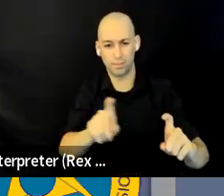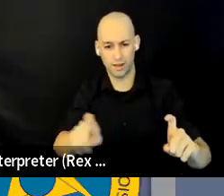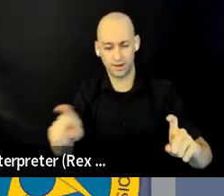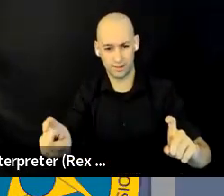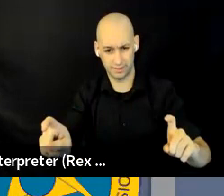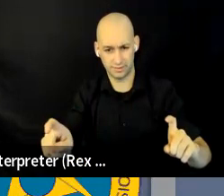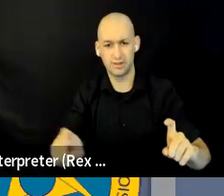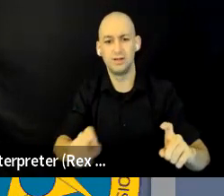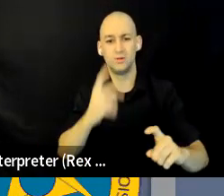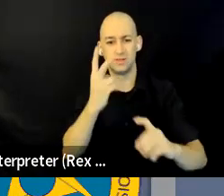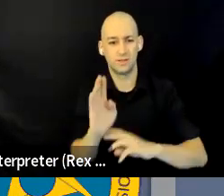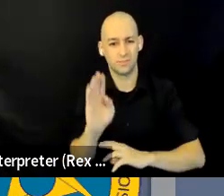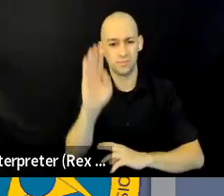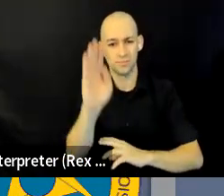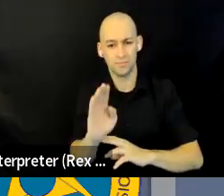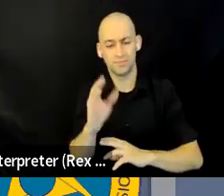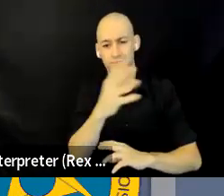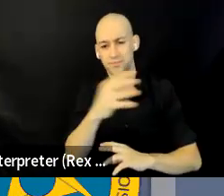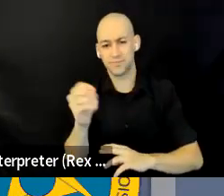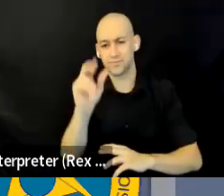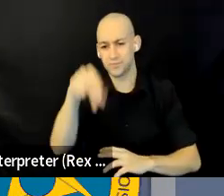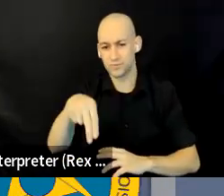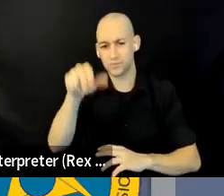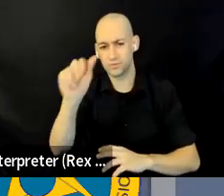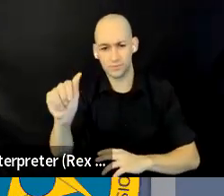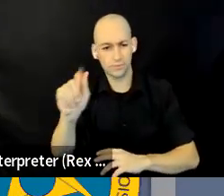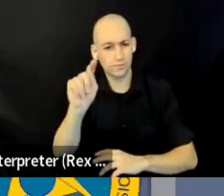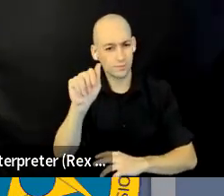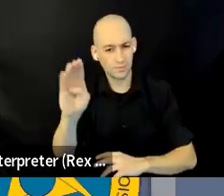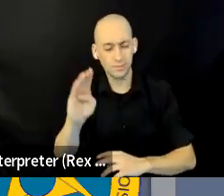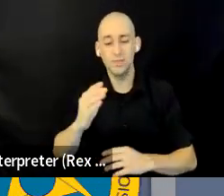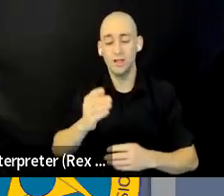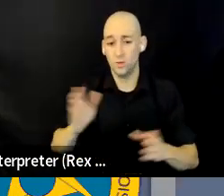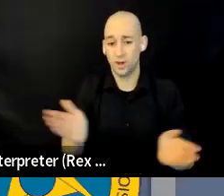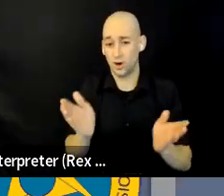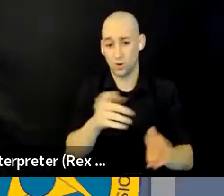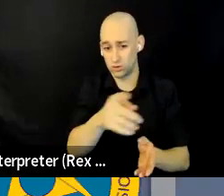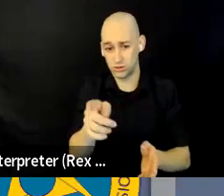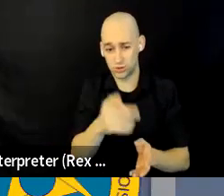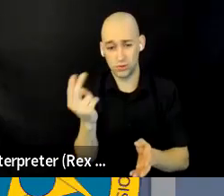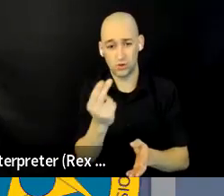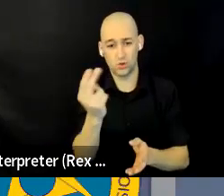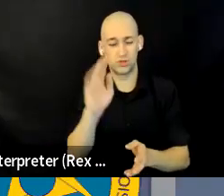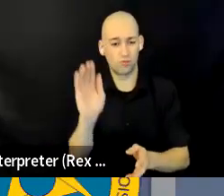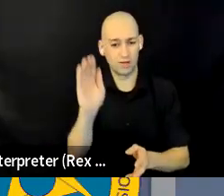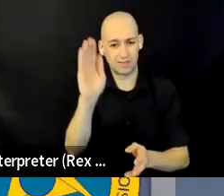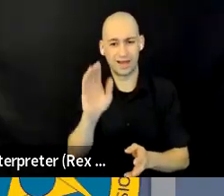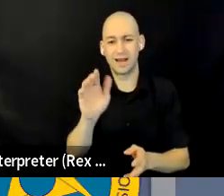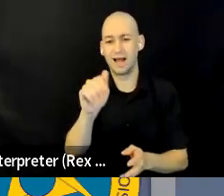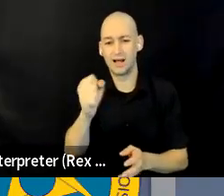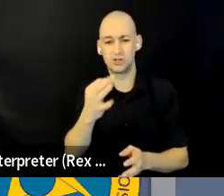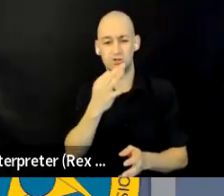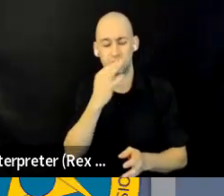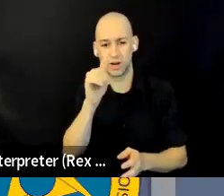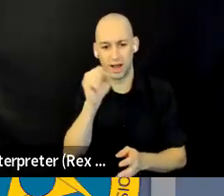find a raise hand and a Q&A tabs. We encourage you to use the raise hand feature as early into the item as you can to give the system